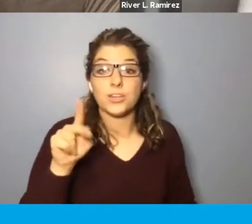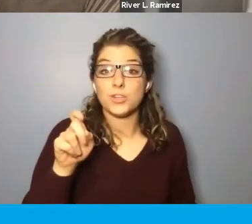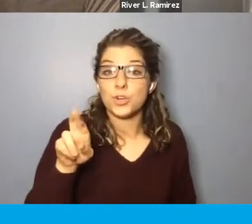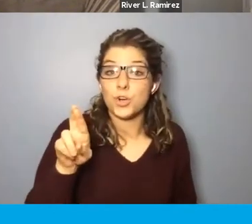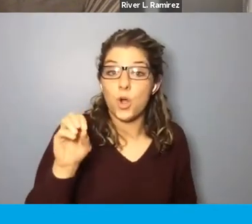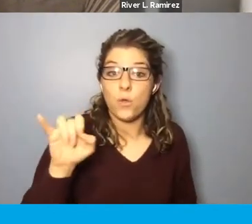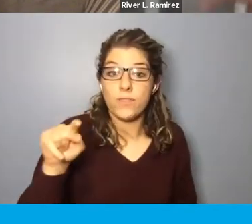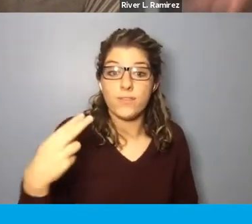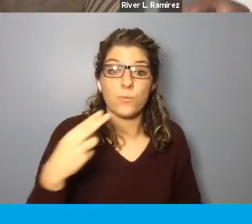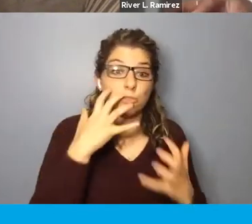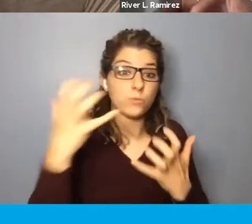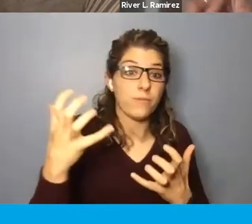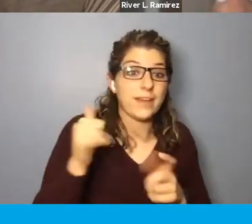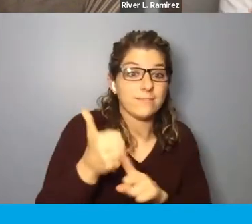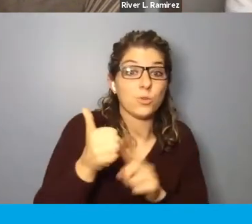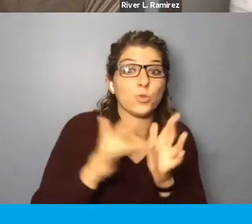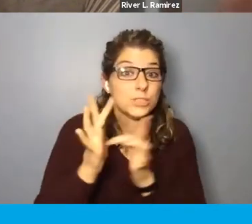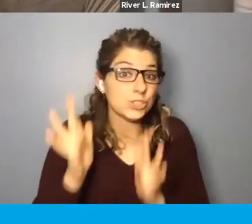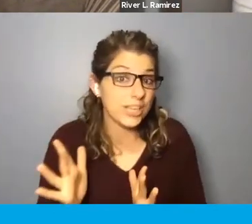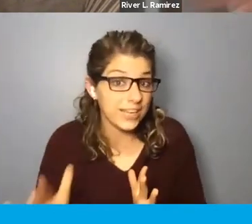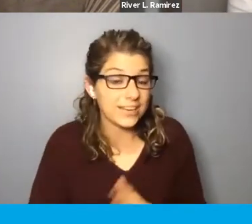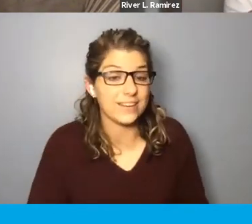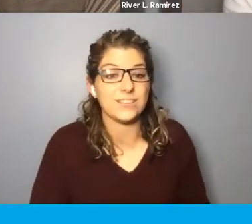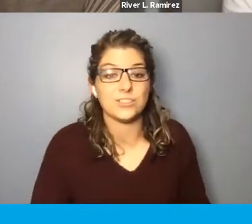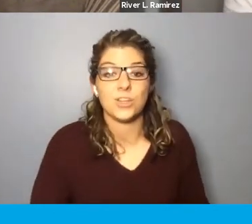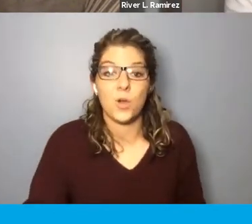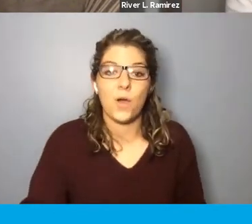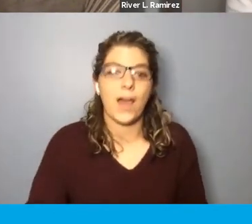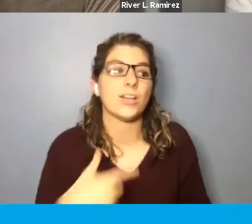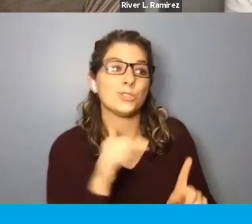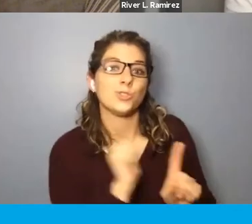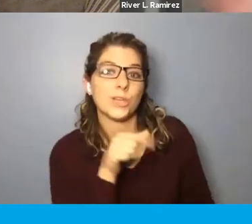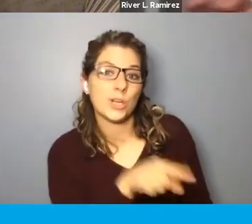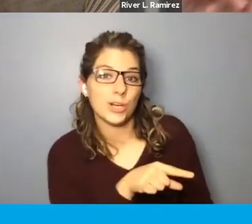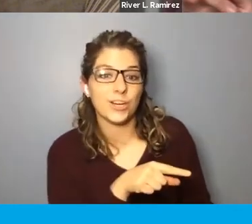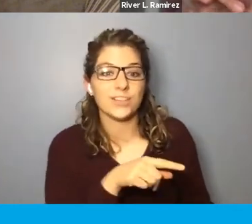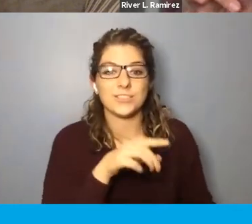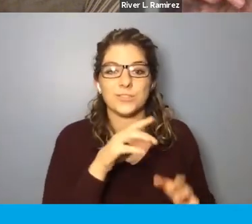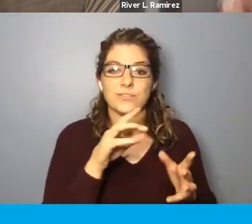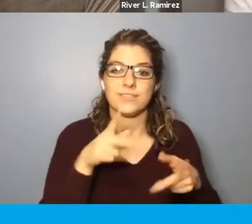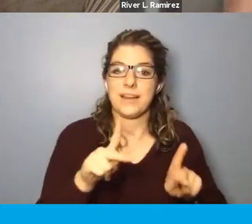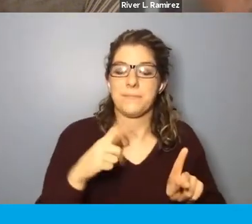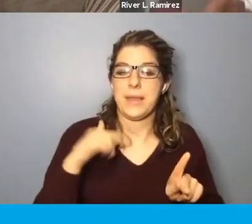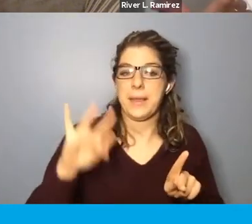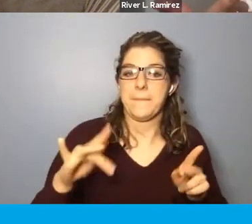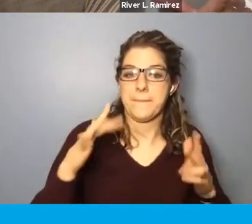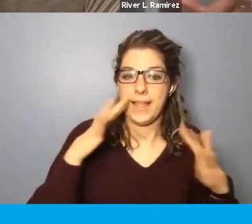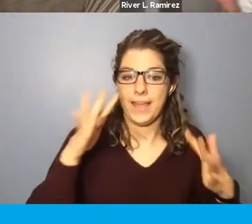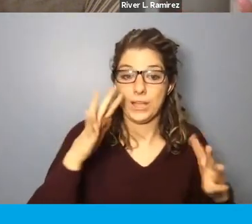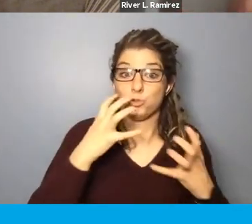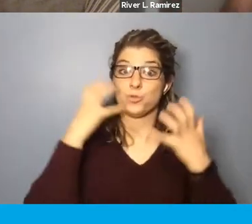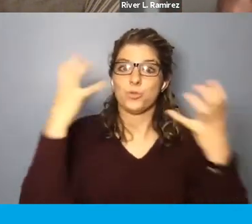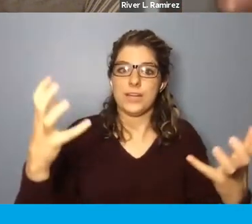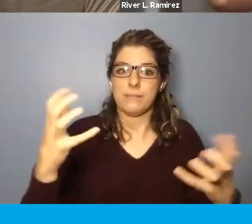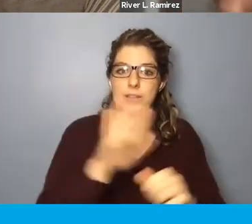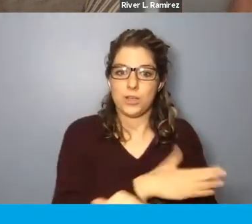like a screamo band that was Christian. So I could trick her kind of to like letting me play that and scream along to it in the